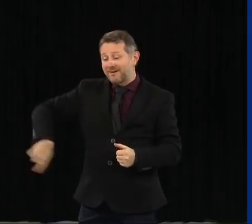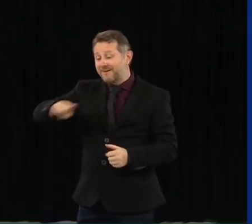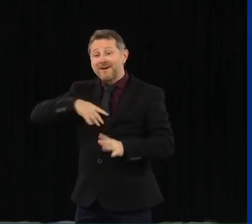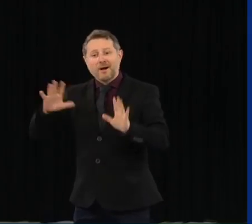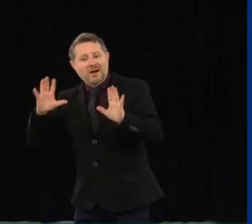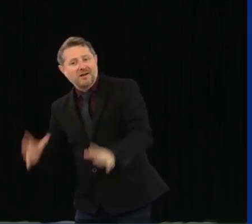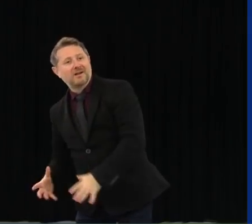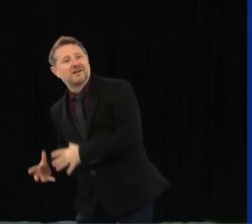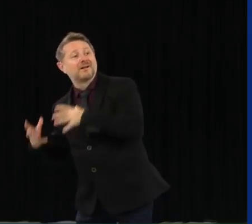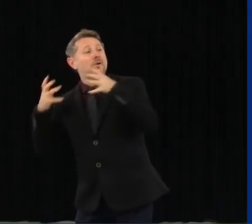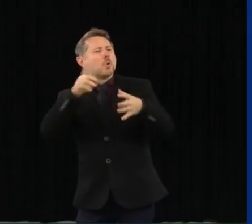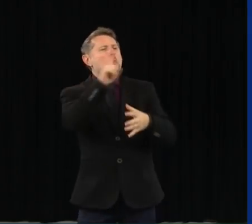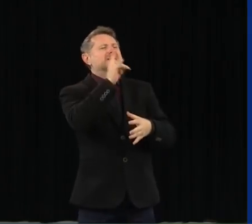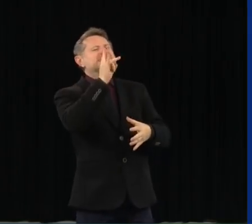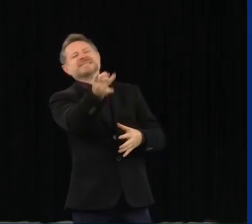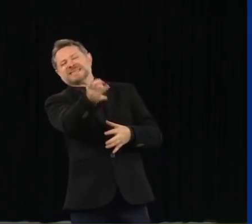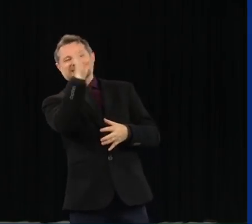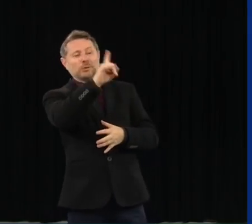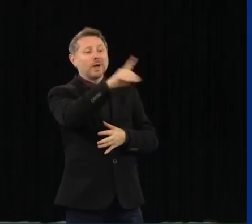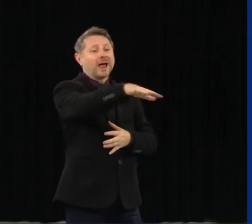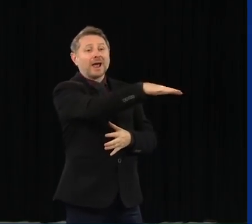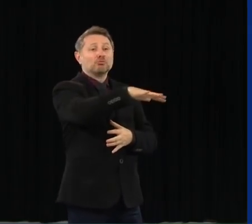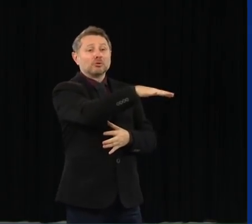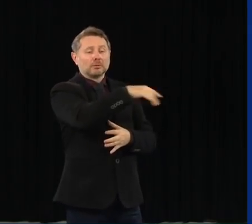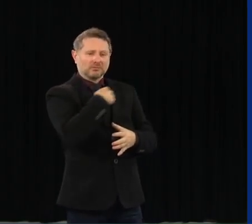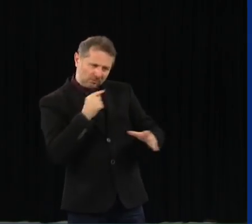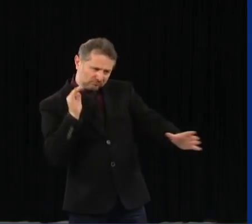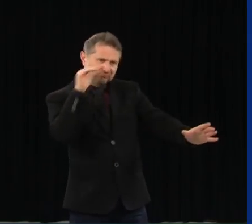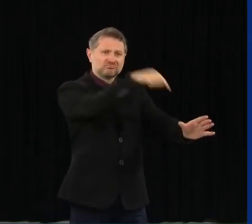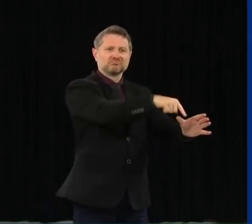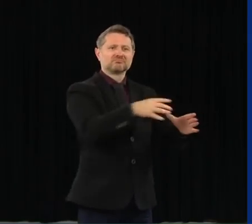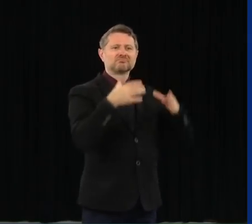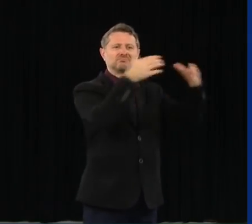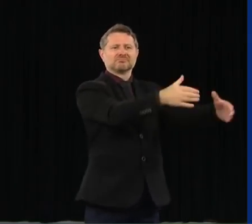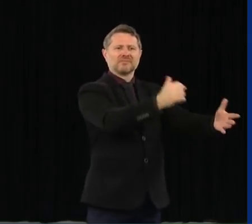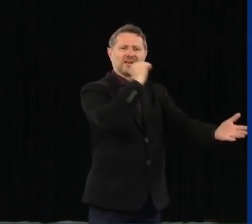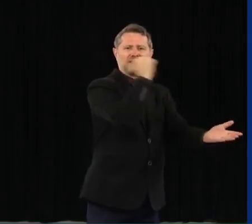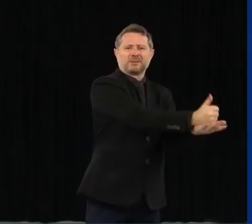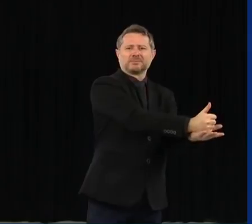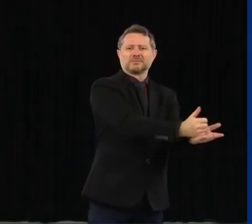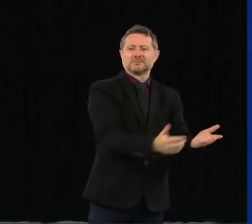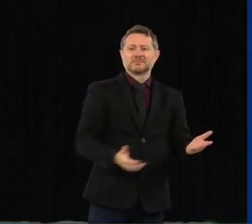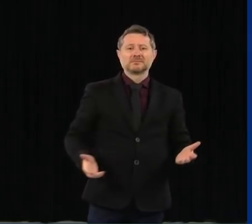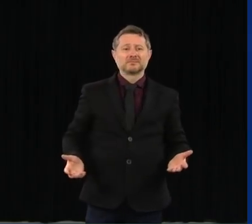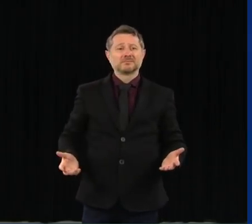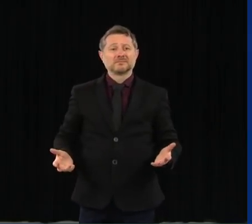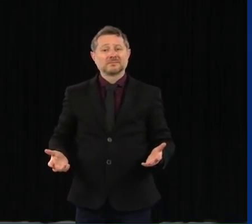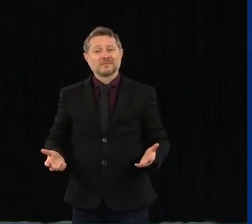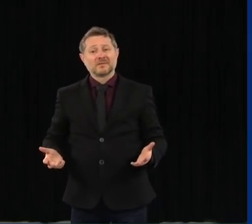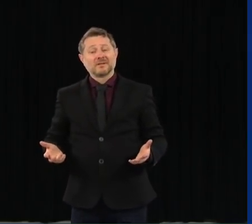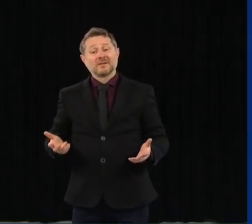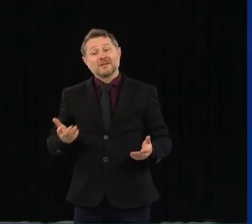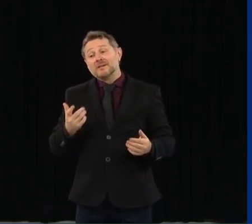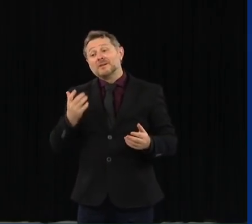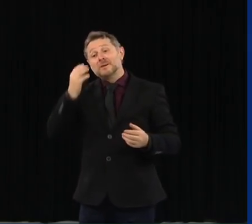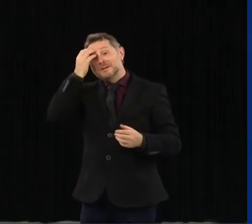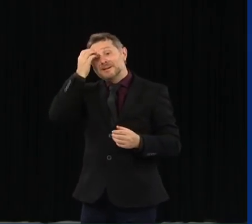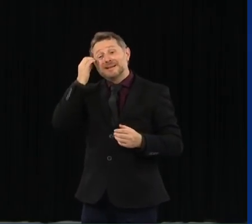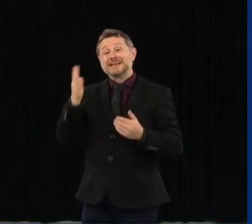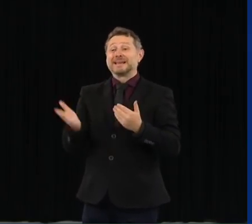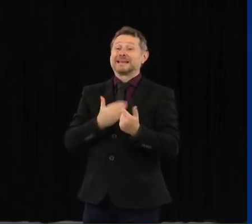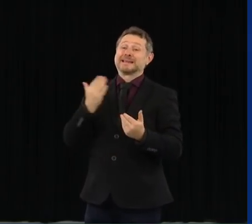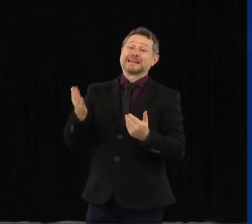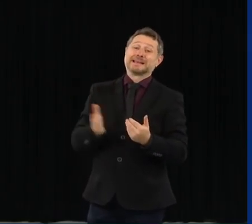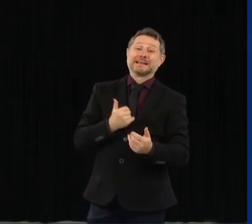this rolls across the country. There's not a perfect timing. There will be 2 parts